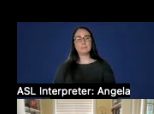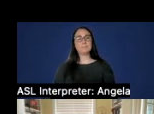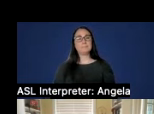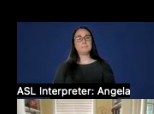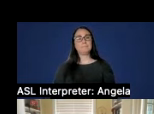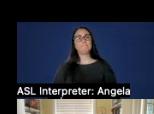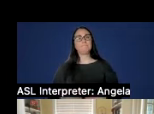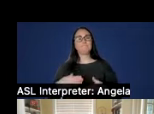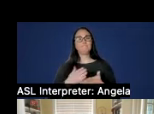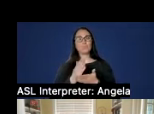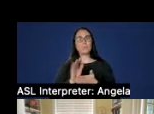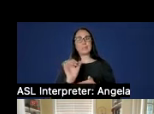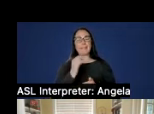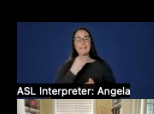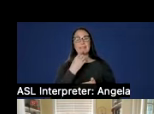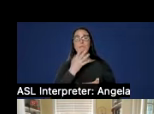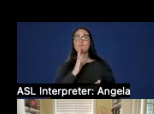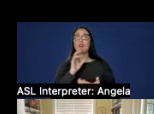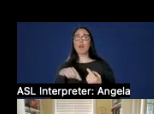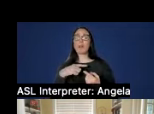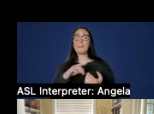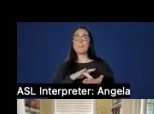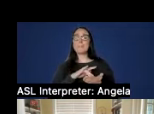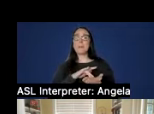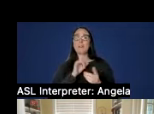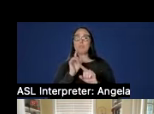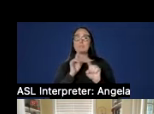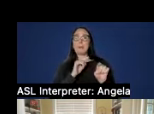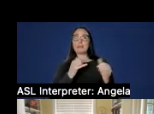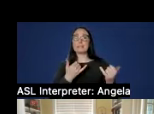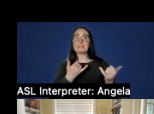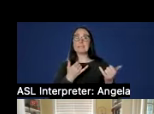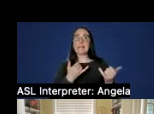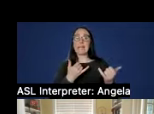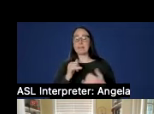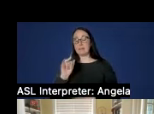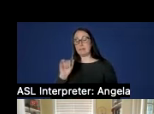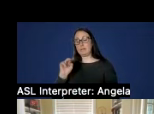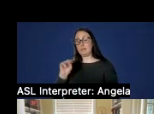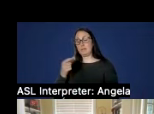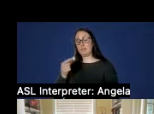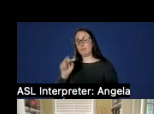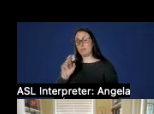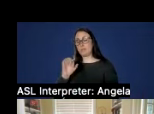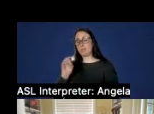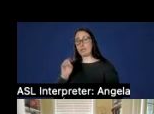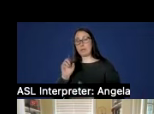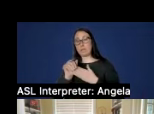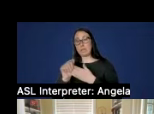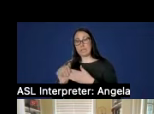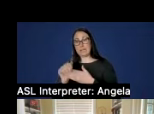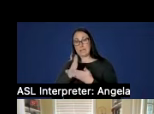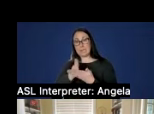All right, so like I said, we're going to be talking about medical response today, and Ingrid is going to lead this portion. And so